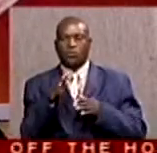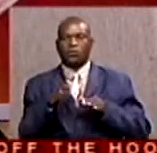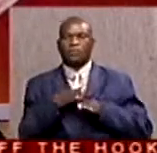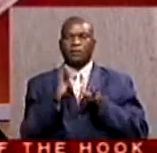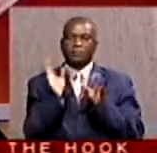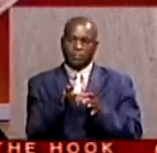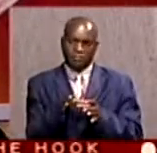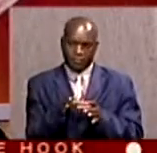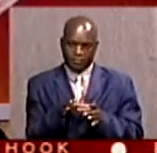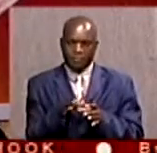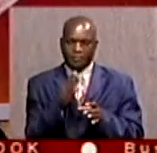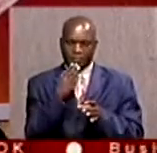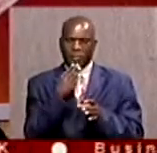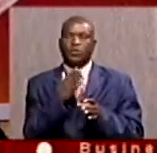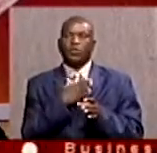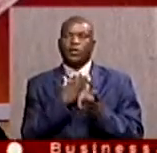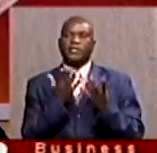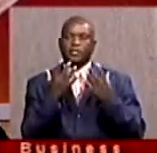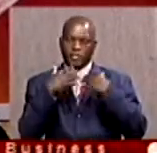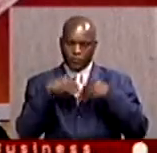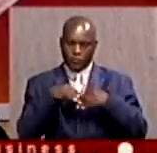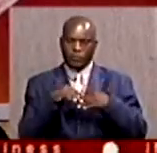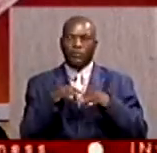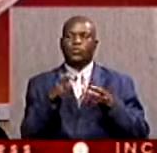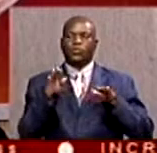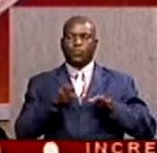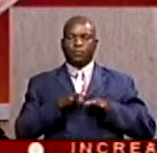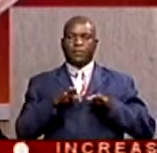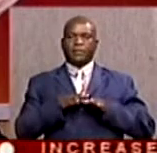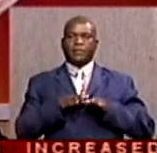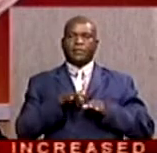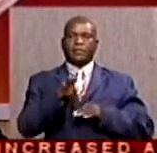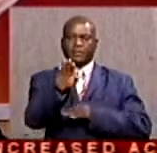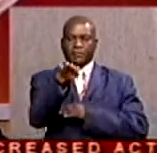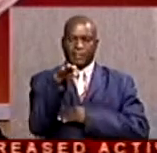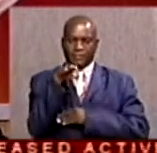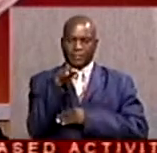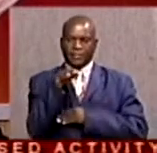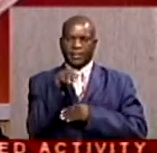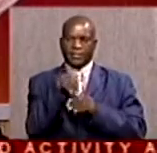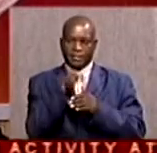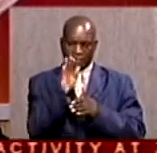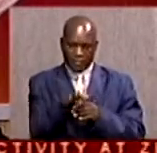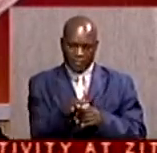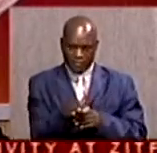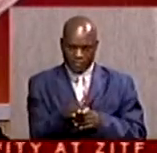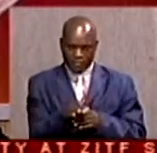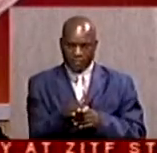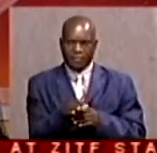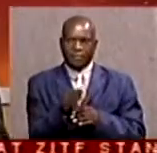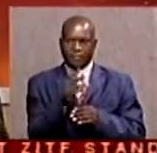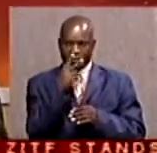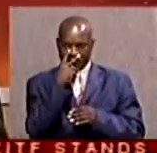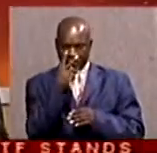really overall a better inclusion of women in Zimbabwean society, especially in leadership. Can I tell you something? ZBC have actually gone